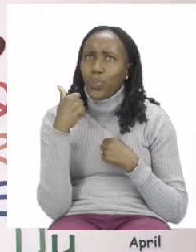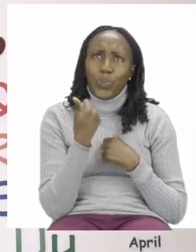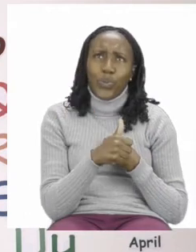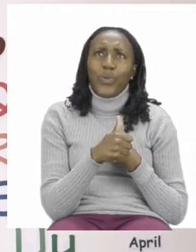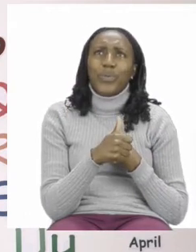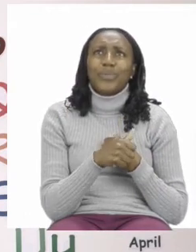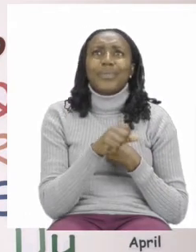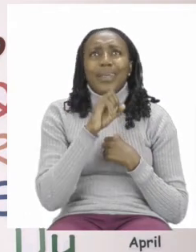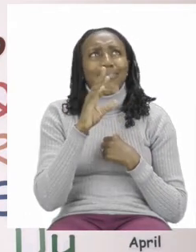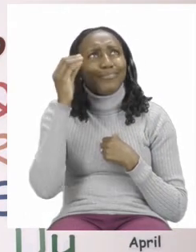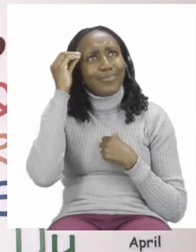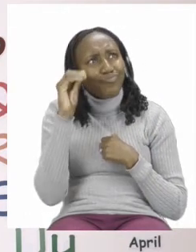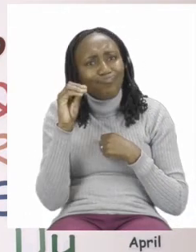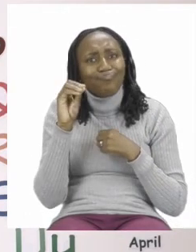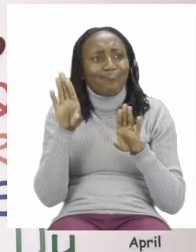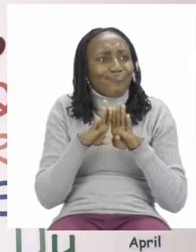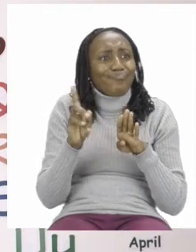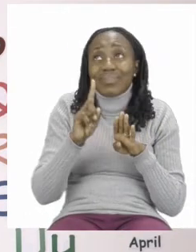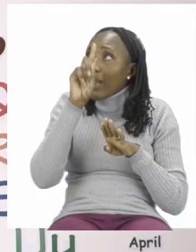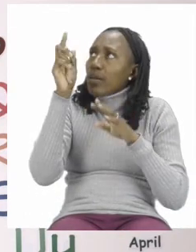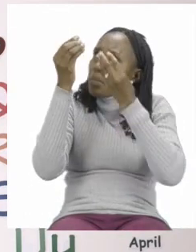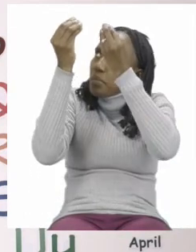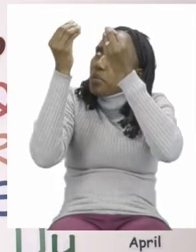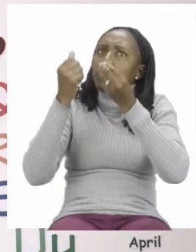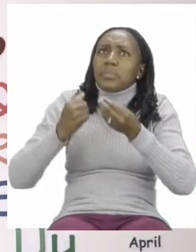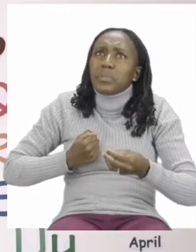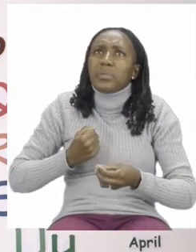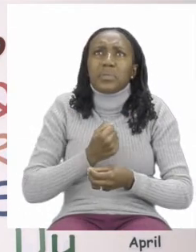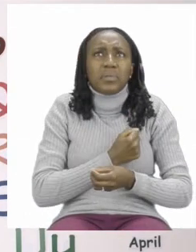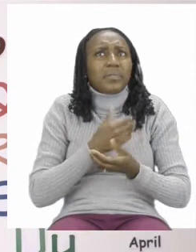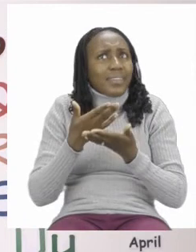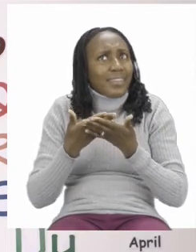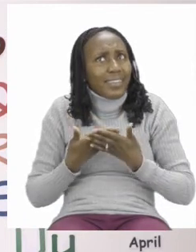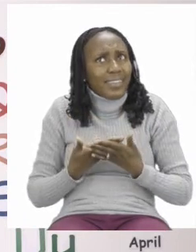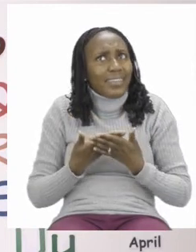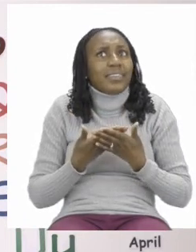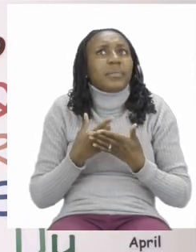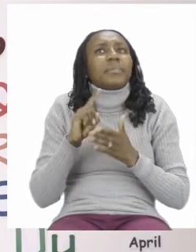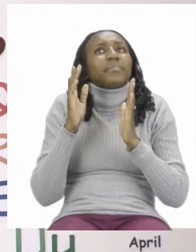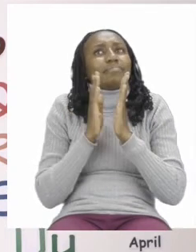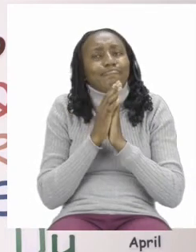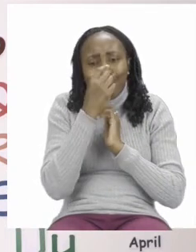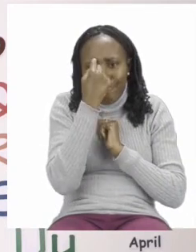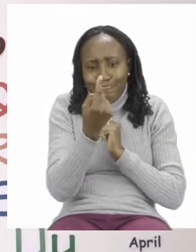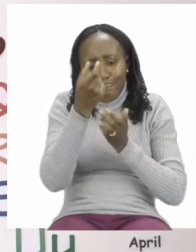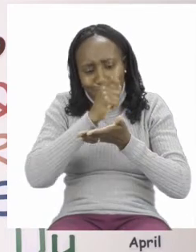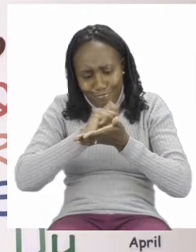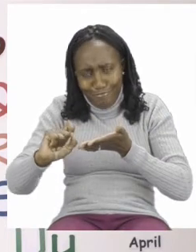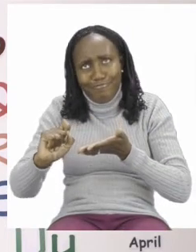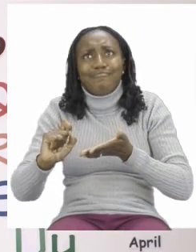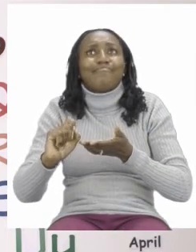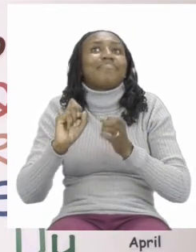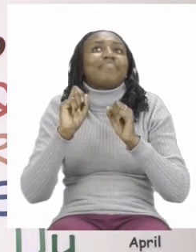if you're not sure what to do, you can always ask an adult for help, but just make sure that you finish your work by